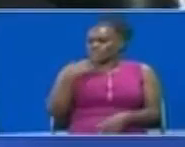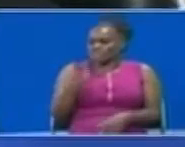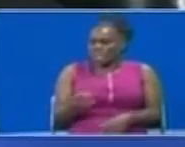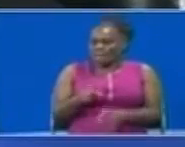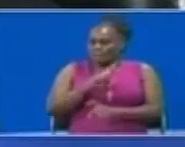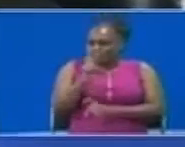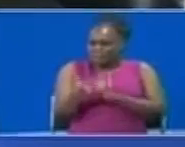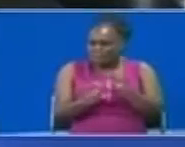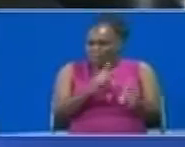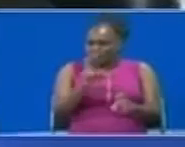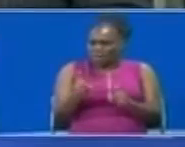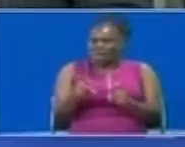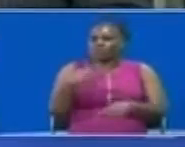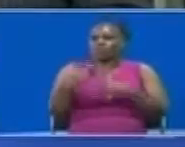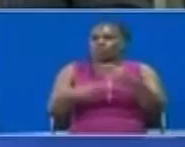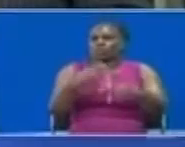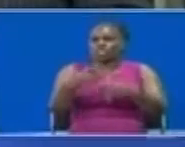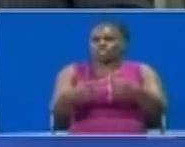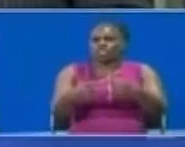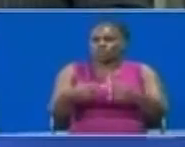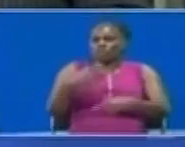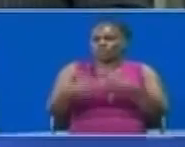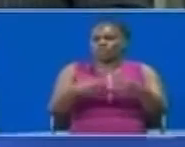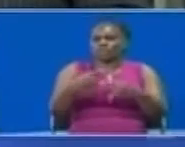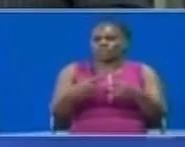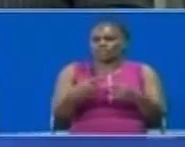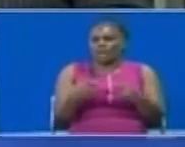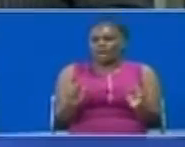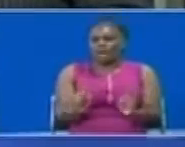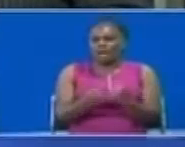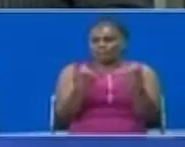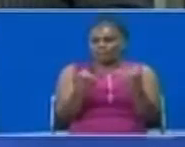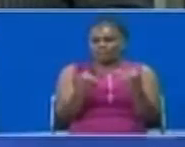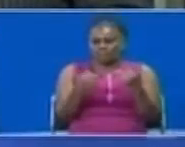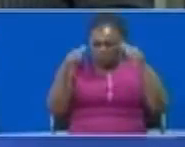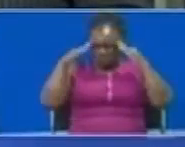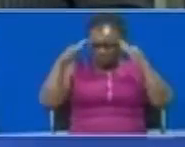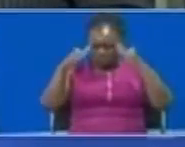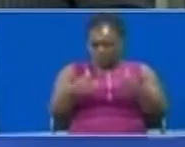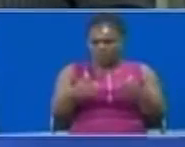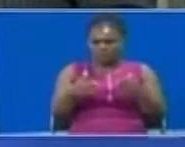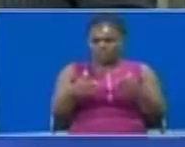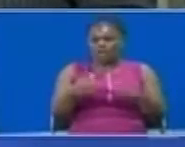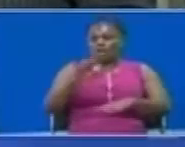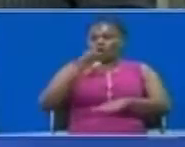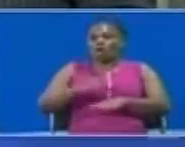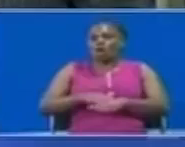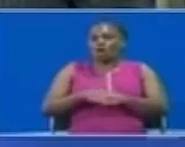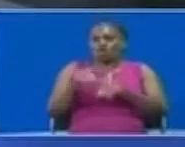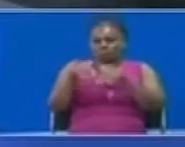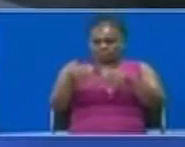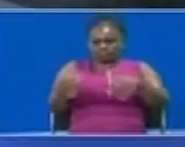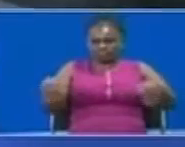vetting exercise will continue and that the process will be conducted with utmost objectivity and due regard of